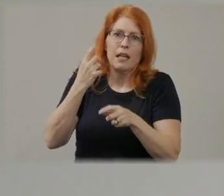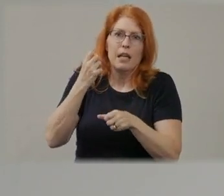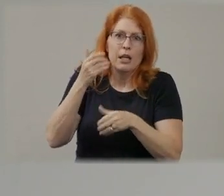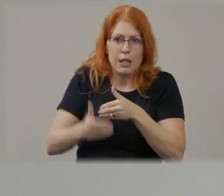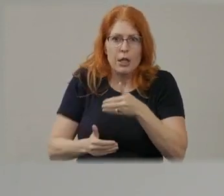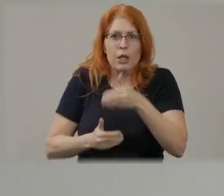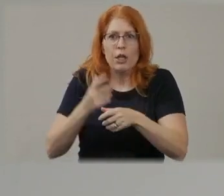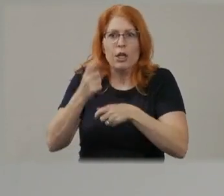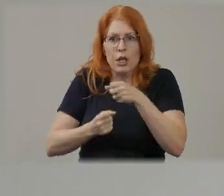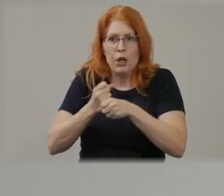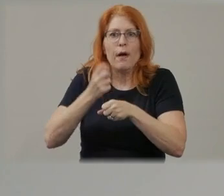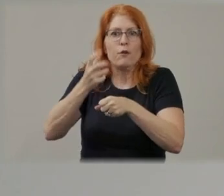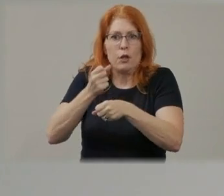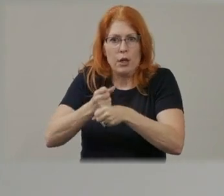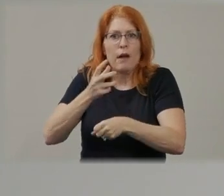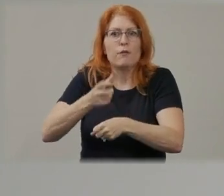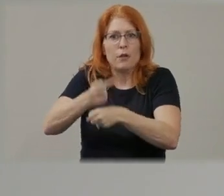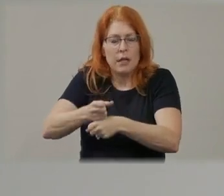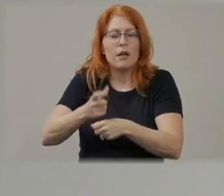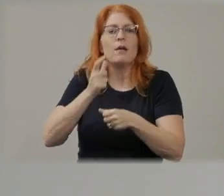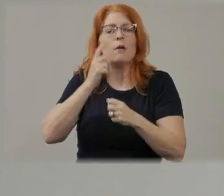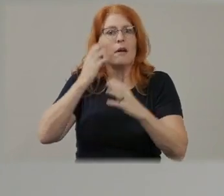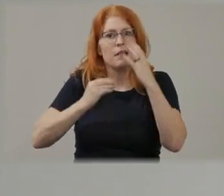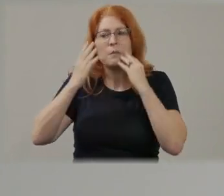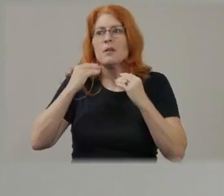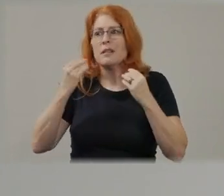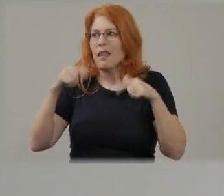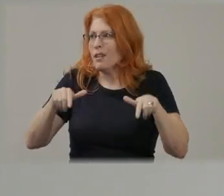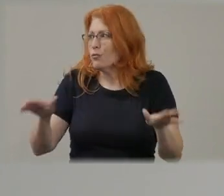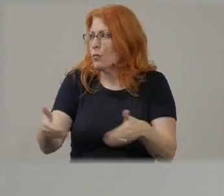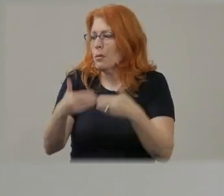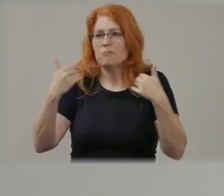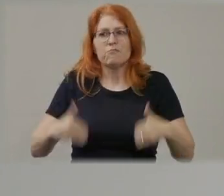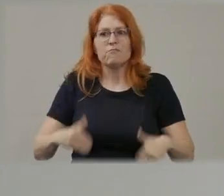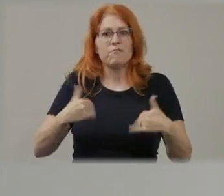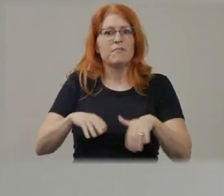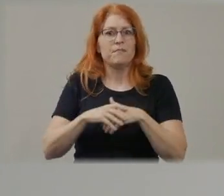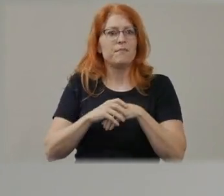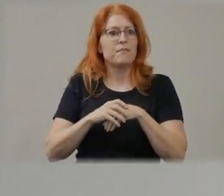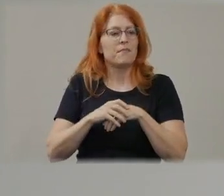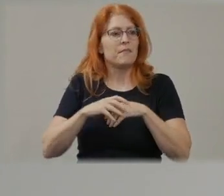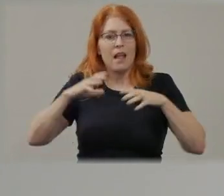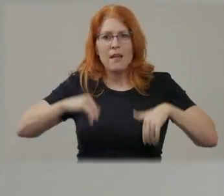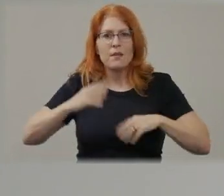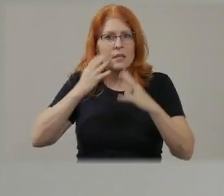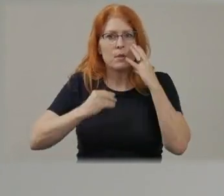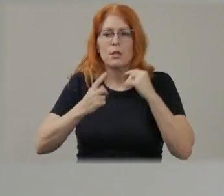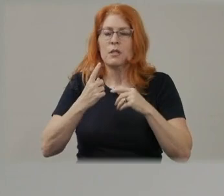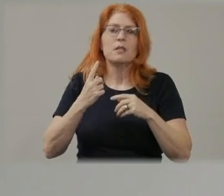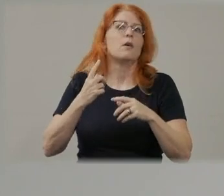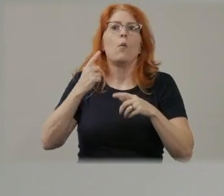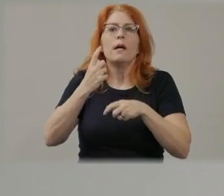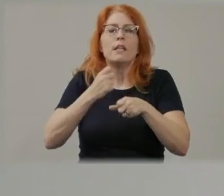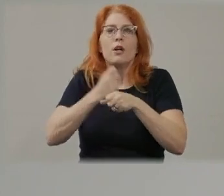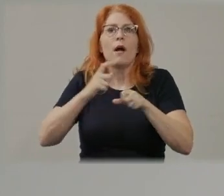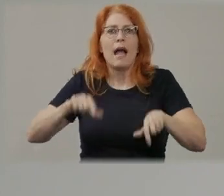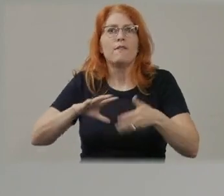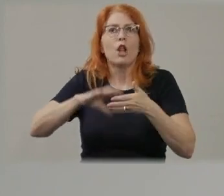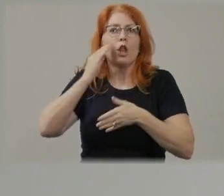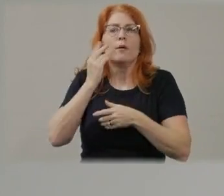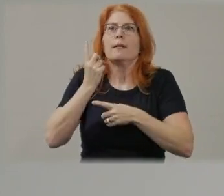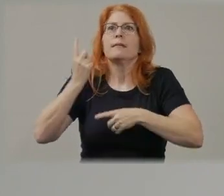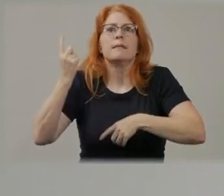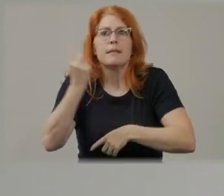and a lot of it is just what we're experiencing in this room. So I have yet to experience 1 year wherein I haven't learned